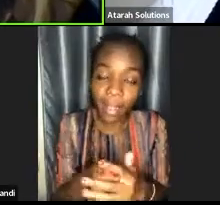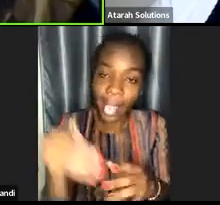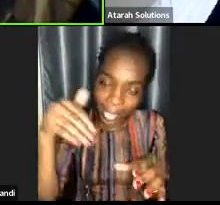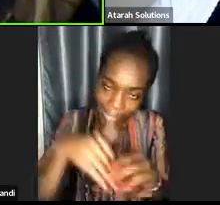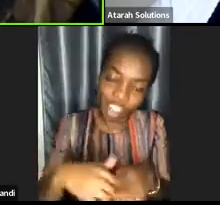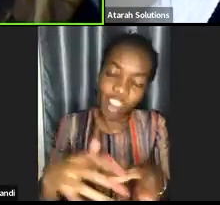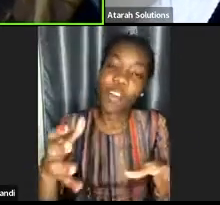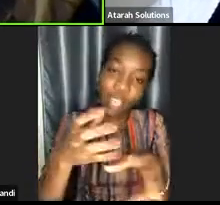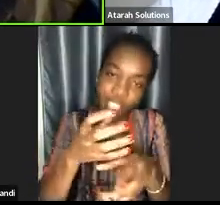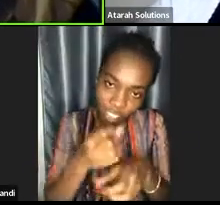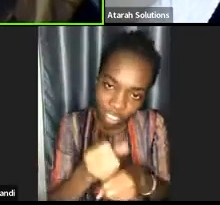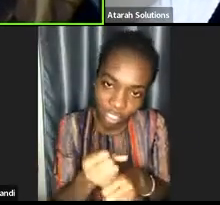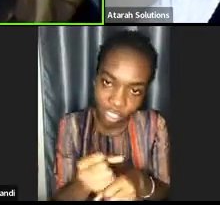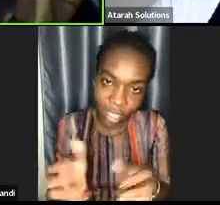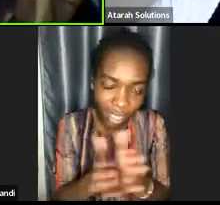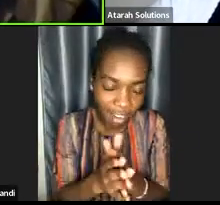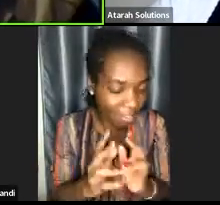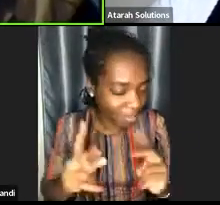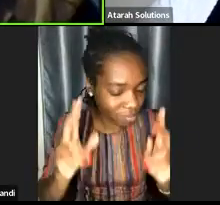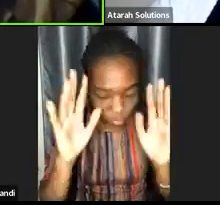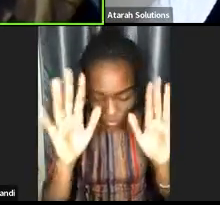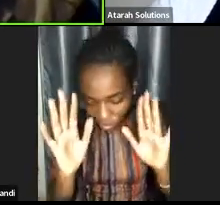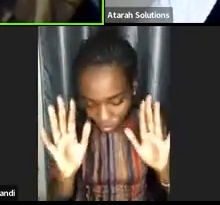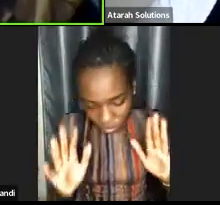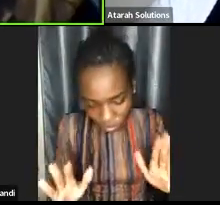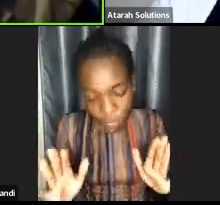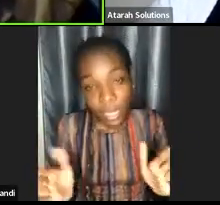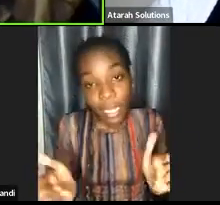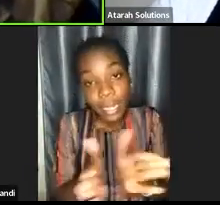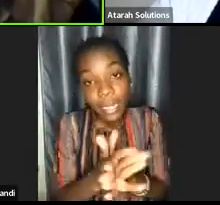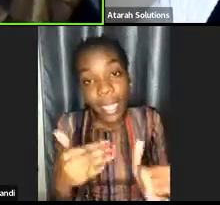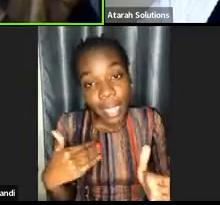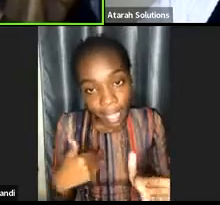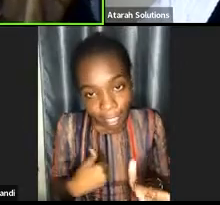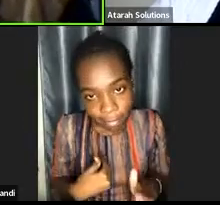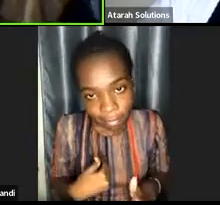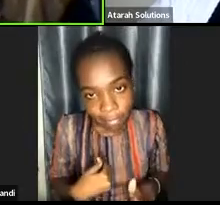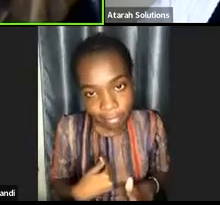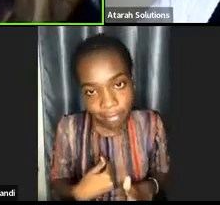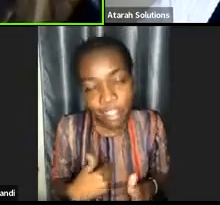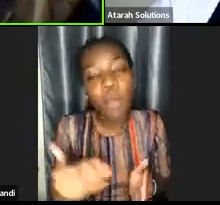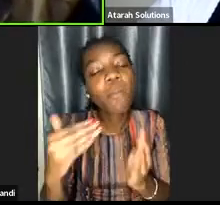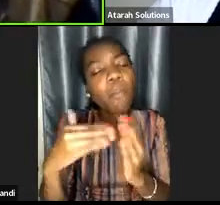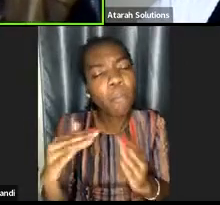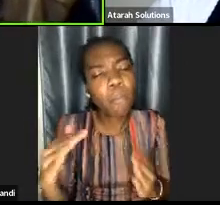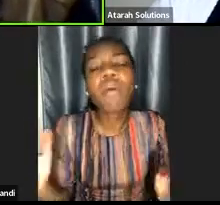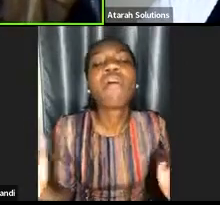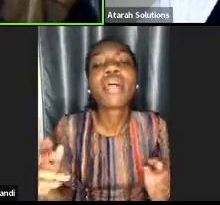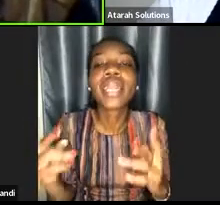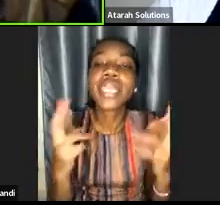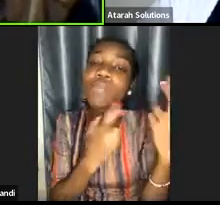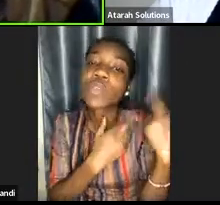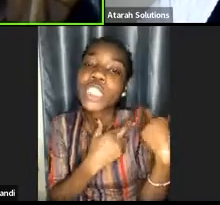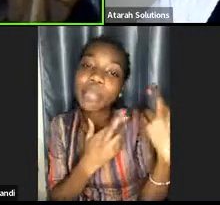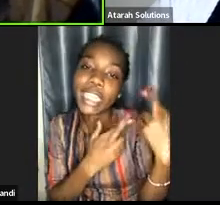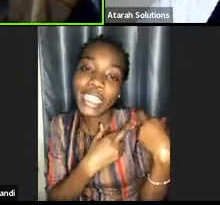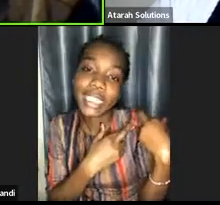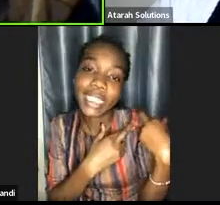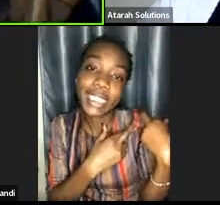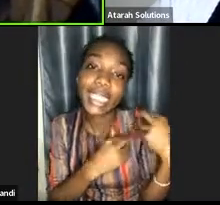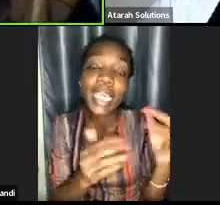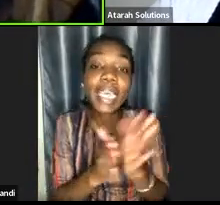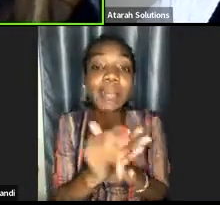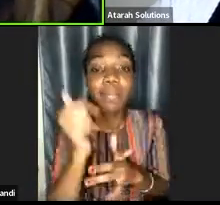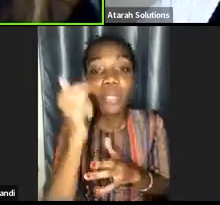is very significant, and they have quite a huge responsibility. And because disputes